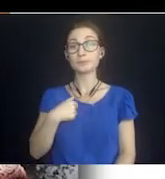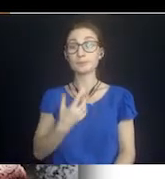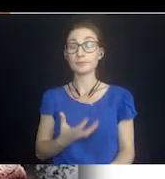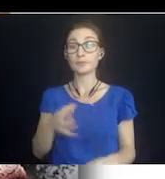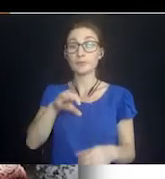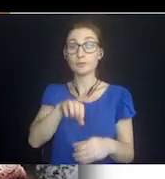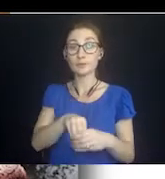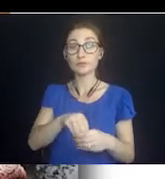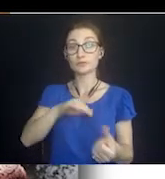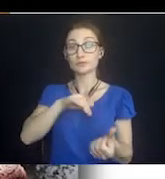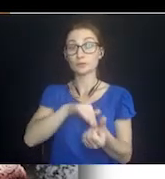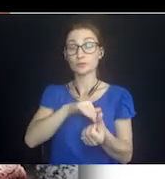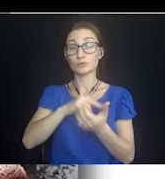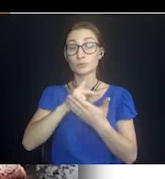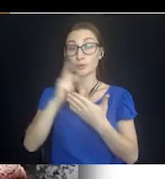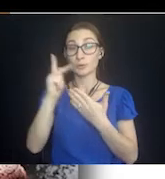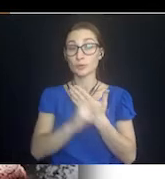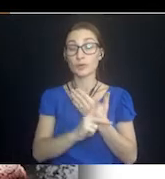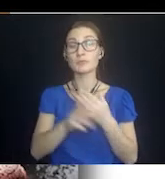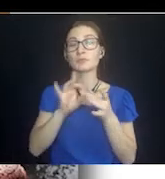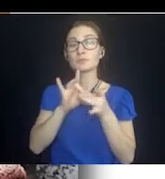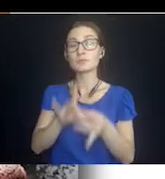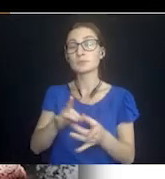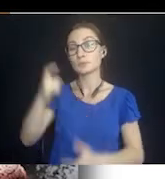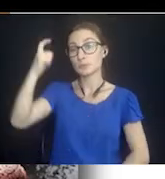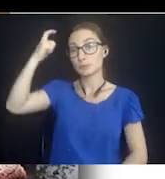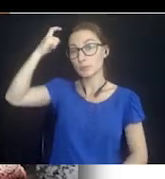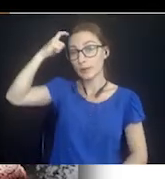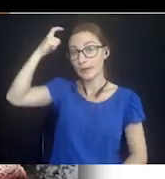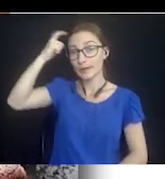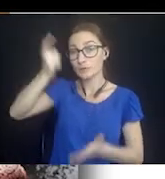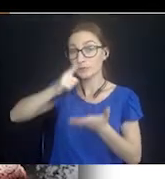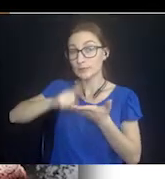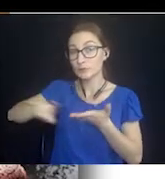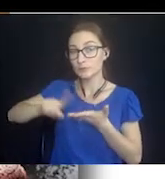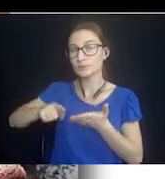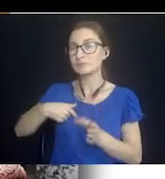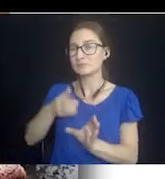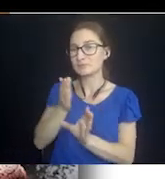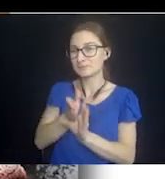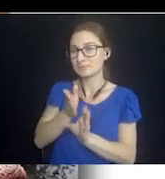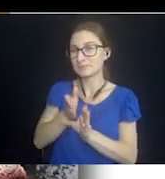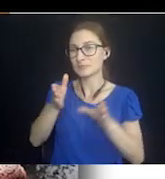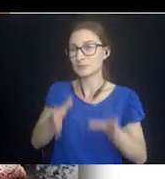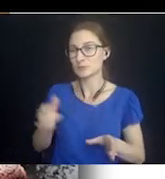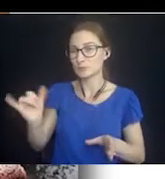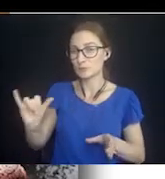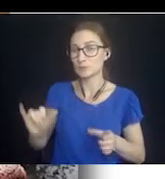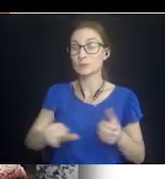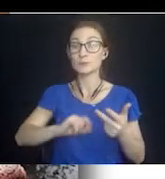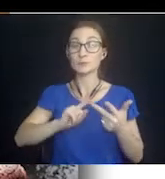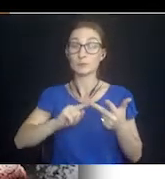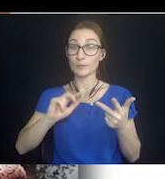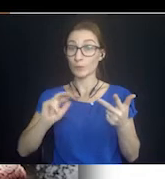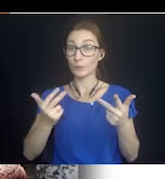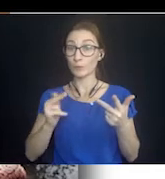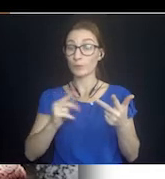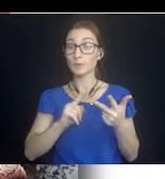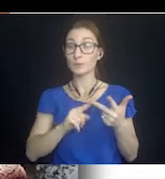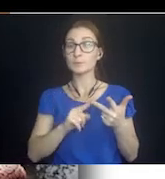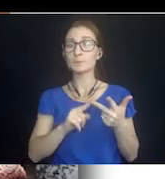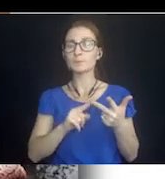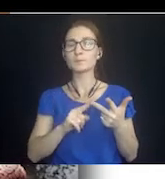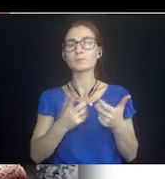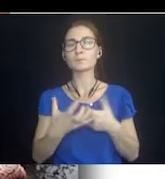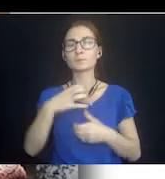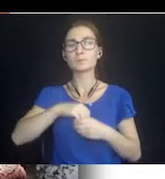track where I was in a doctorate program in neuropsychology where I did brain research. I'm also a psychiatrist. And the